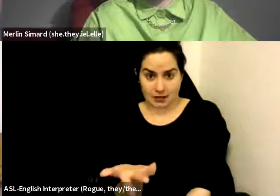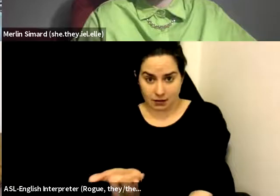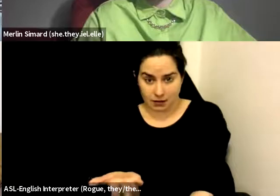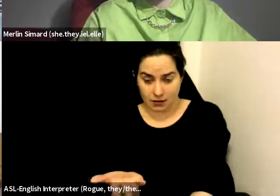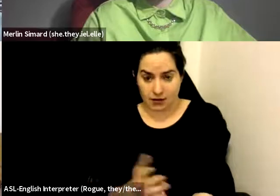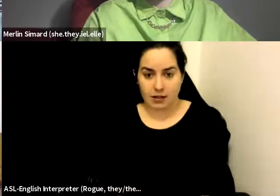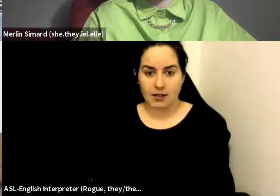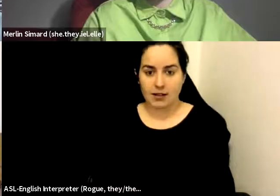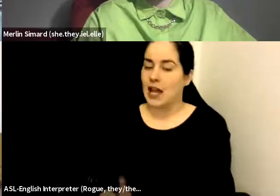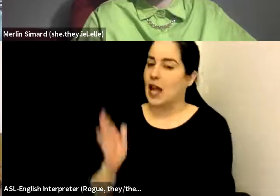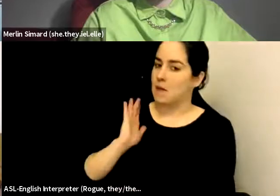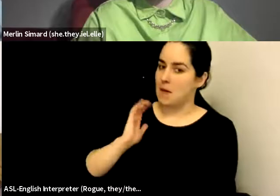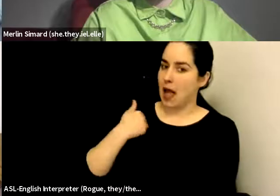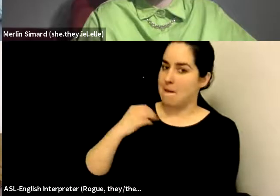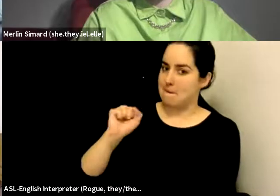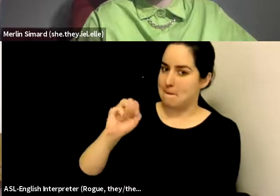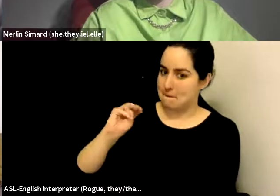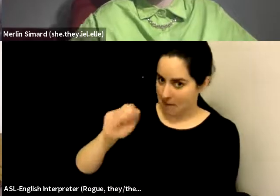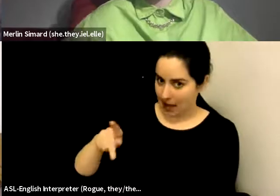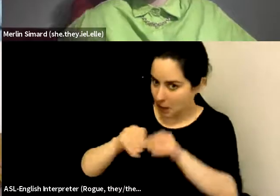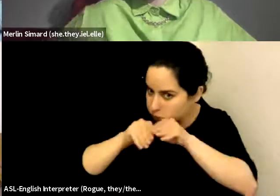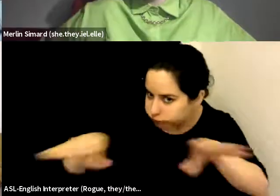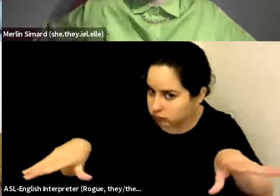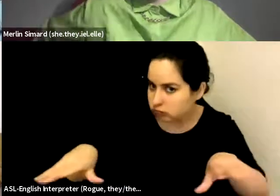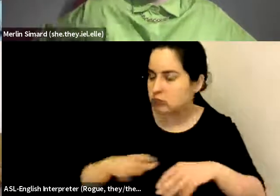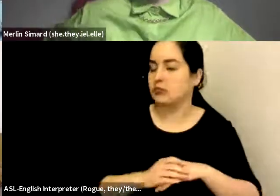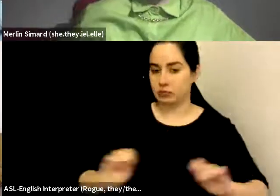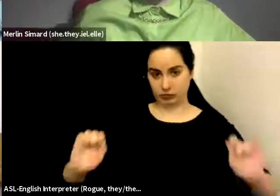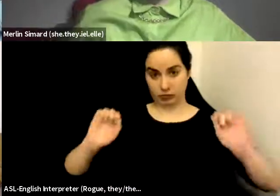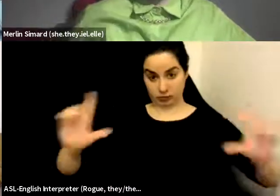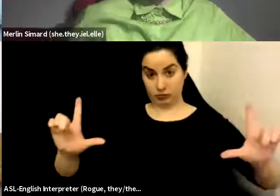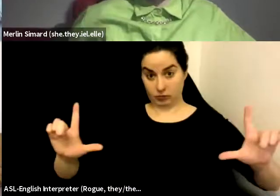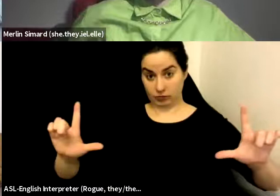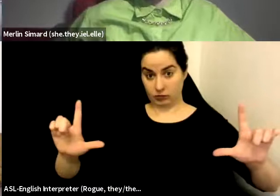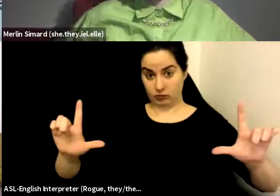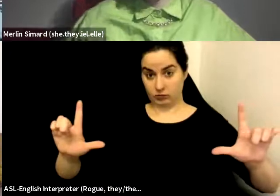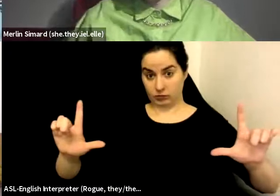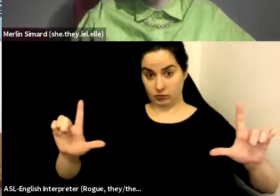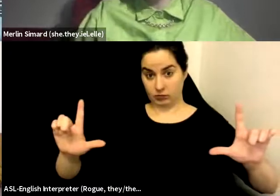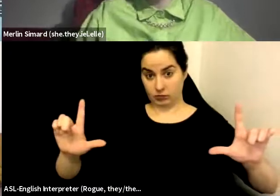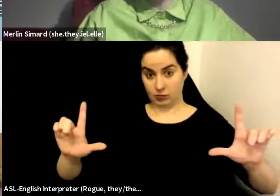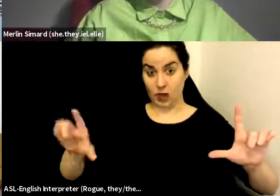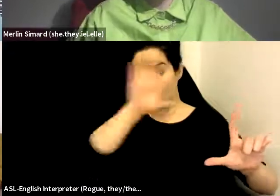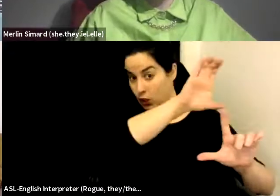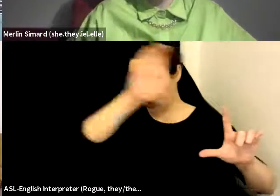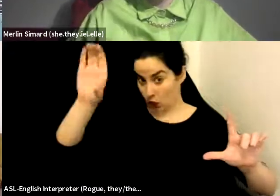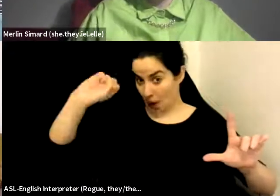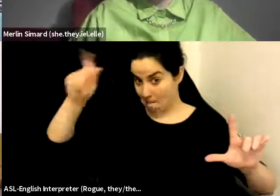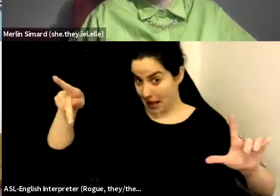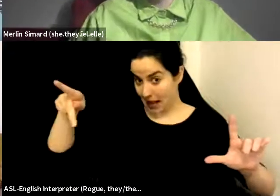there is a map that was released. There was one on the above that showed the pipeline route, and then